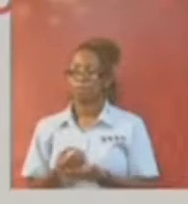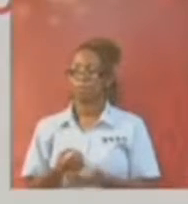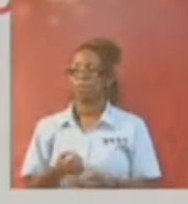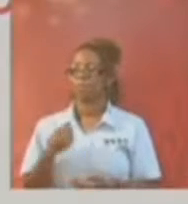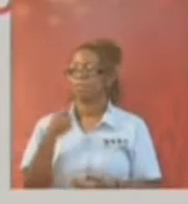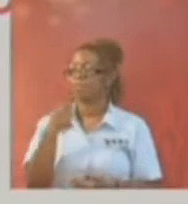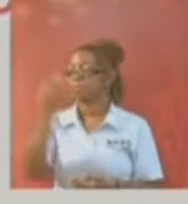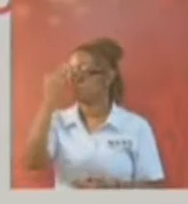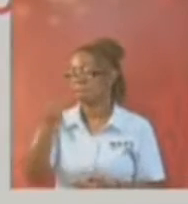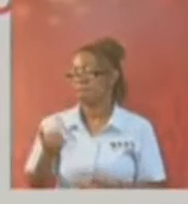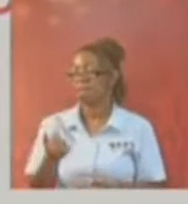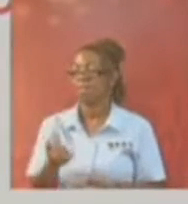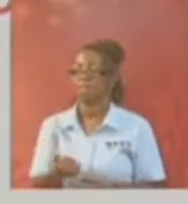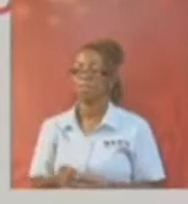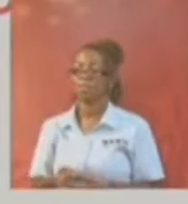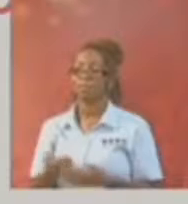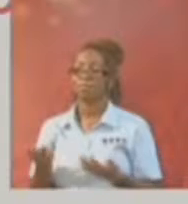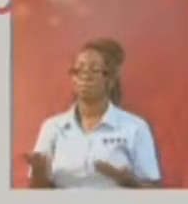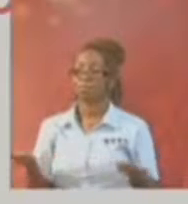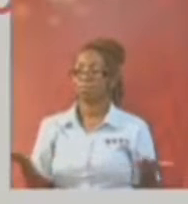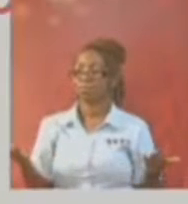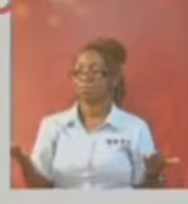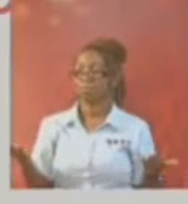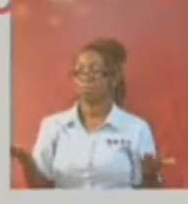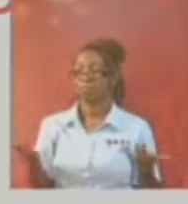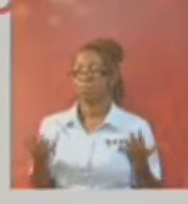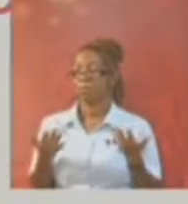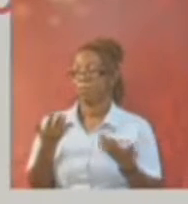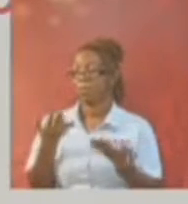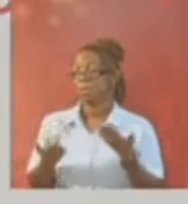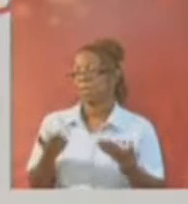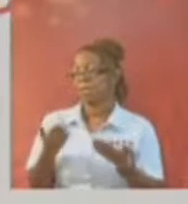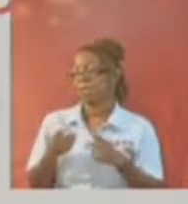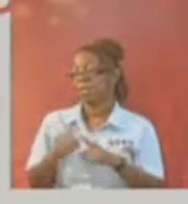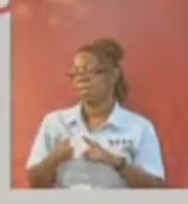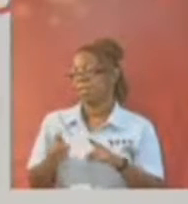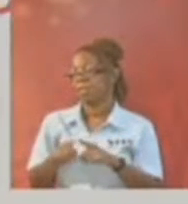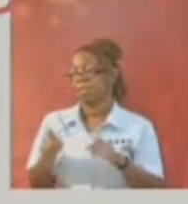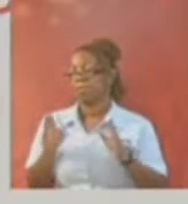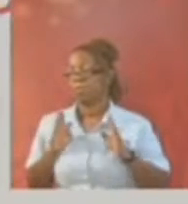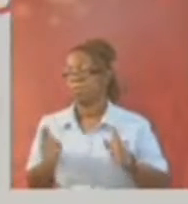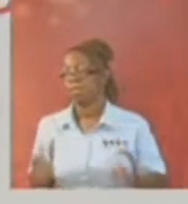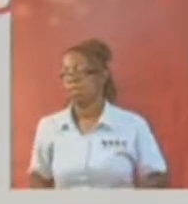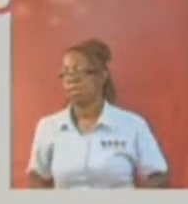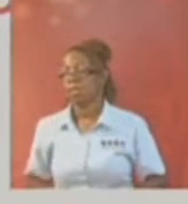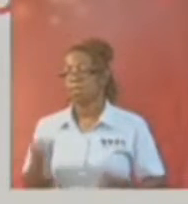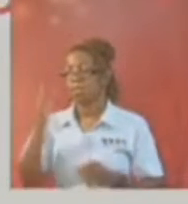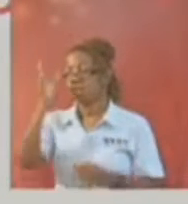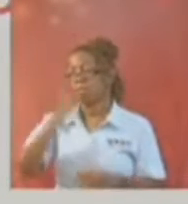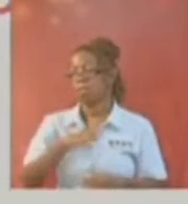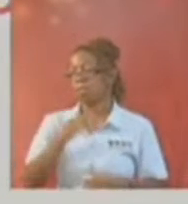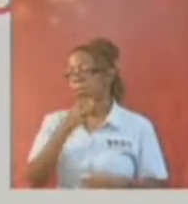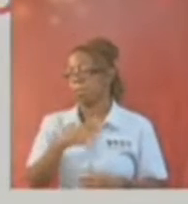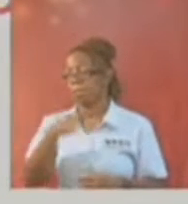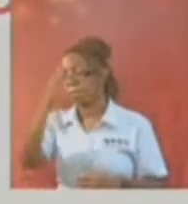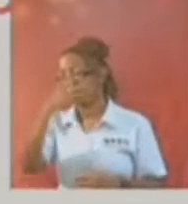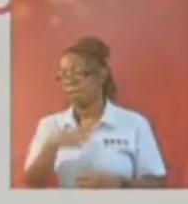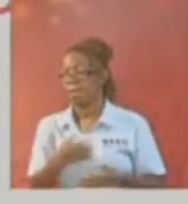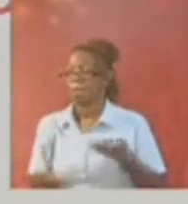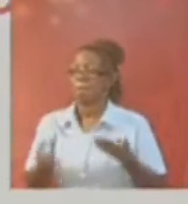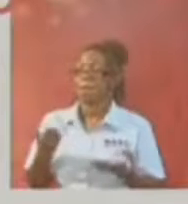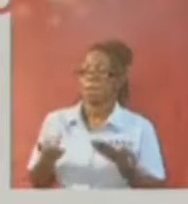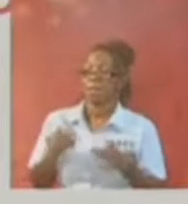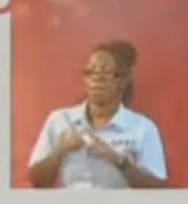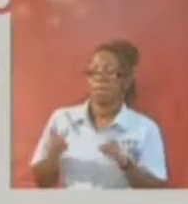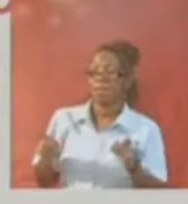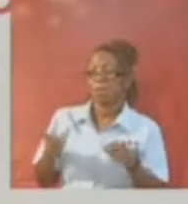is. Certain differences in physiology, certain differences with respect to distribution of receptors